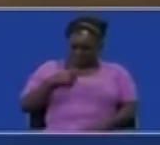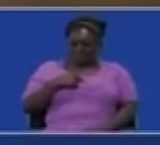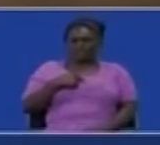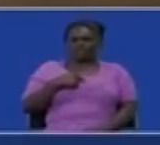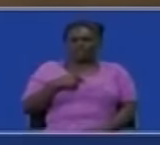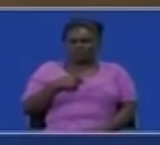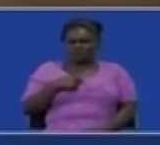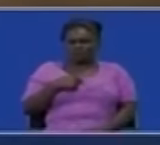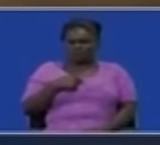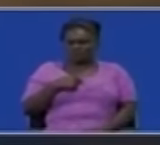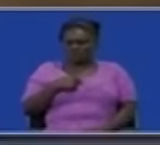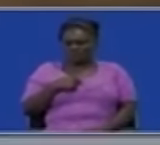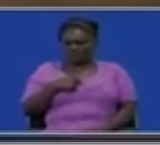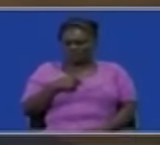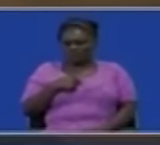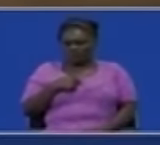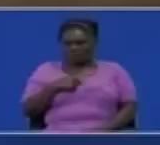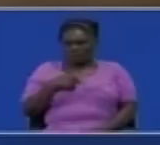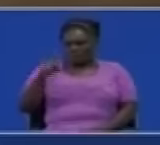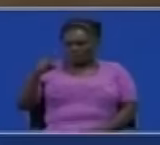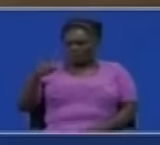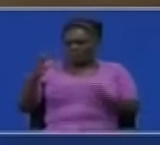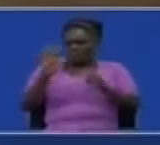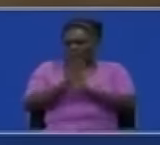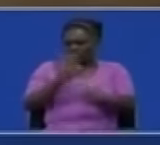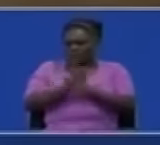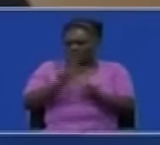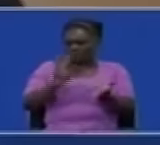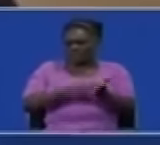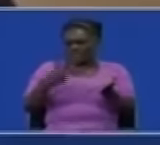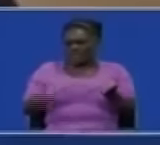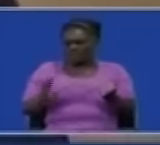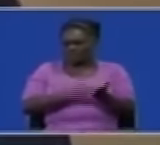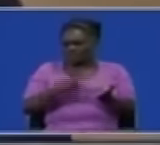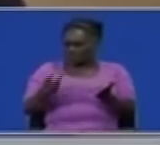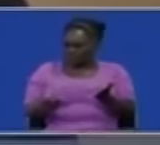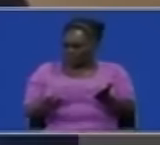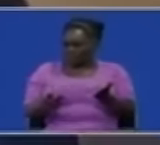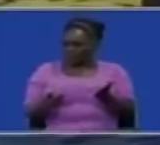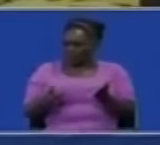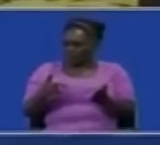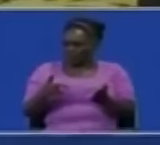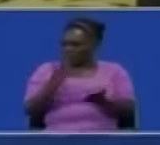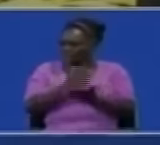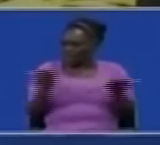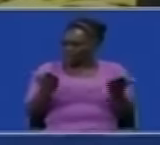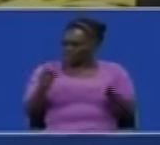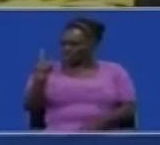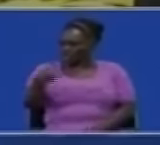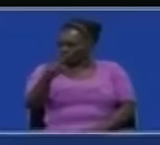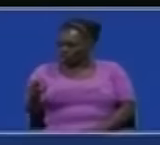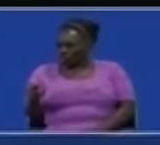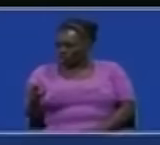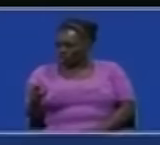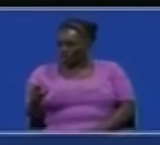that the fact that there were the kind of mass failures in that examination, something was not right. That's why we